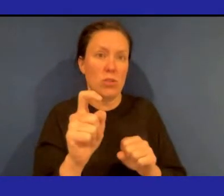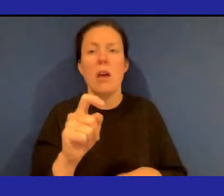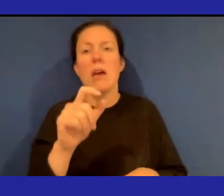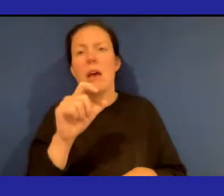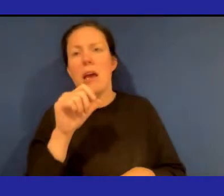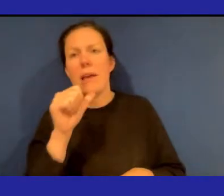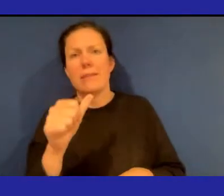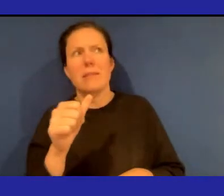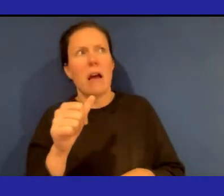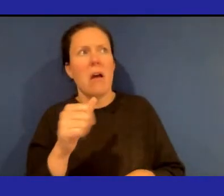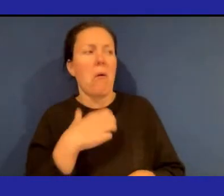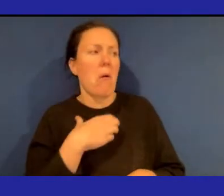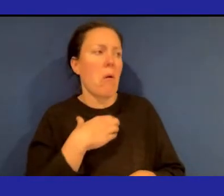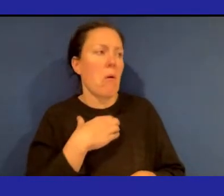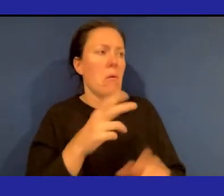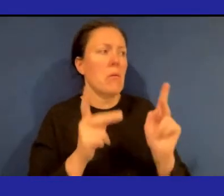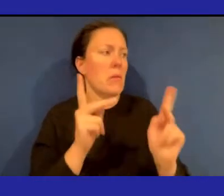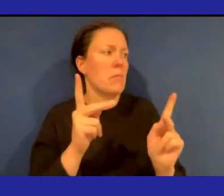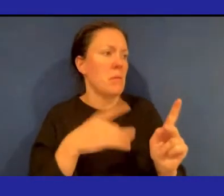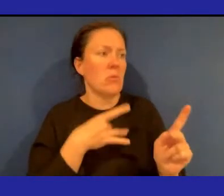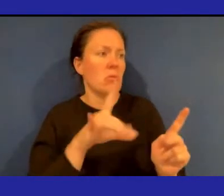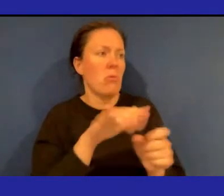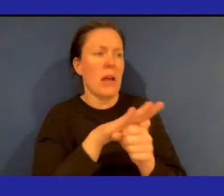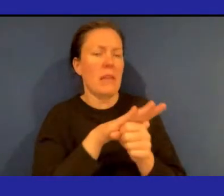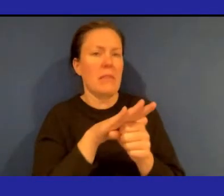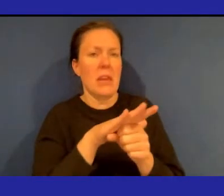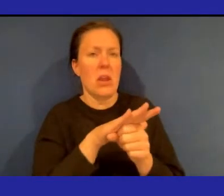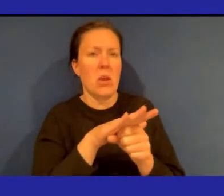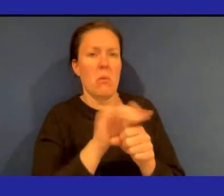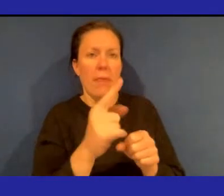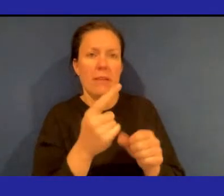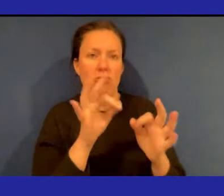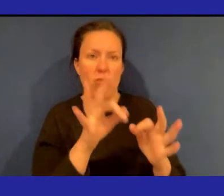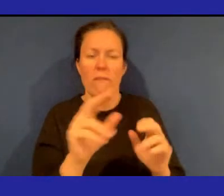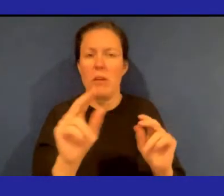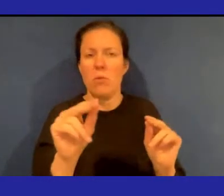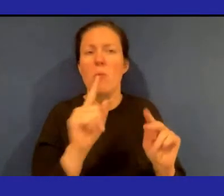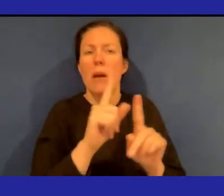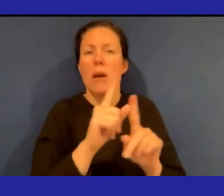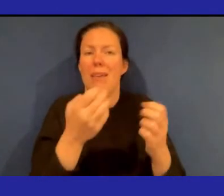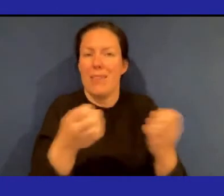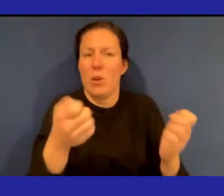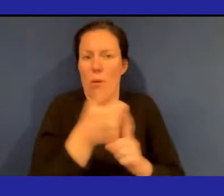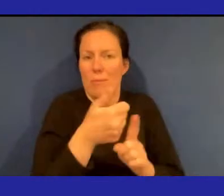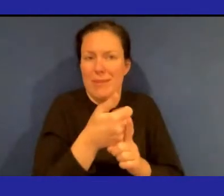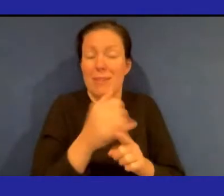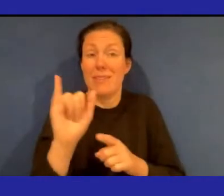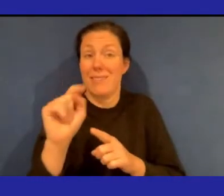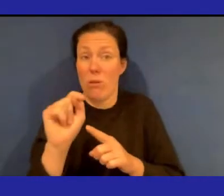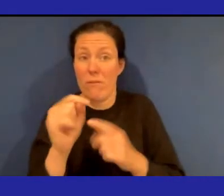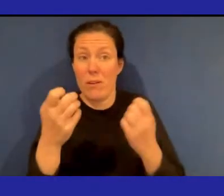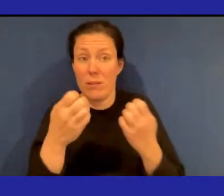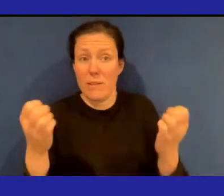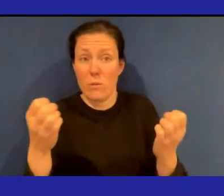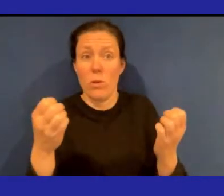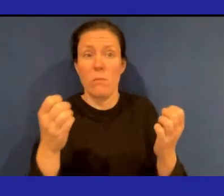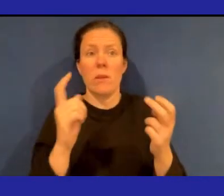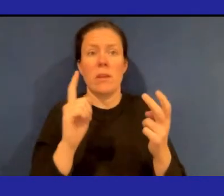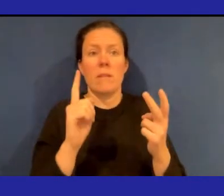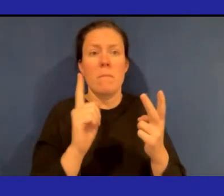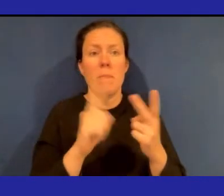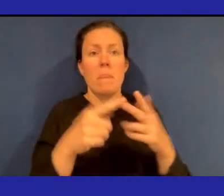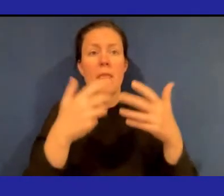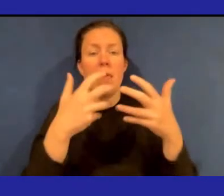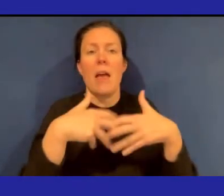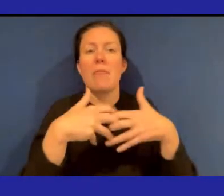to be in the area too tight. It's that the equipment, the IT equipment, and the machines